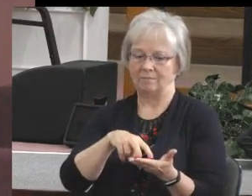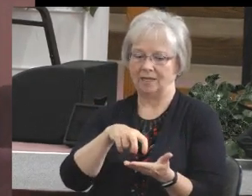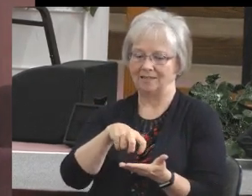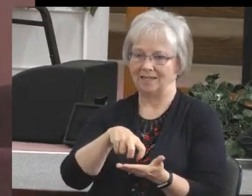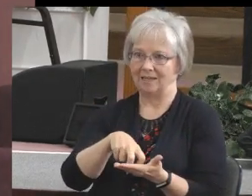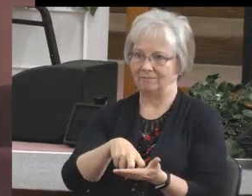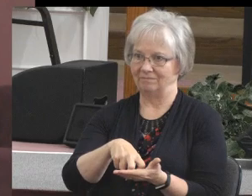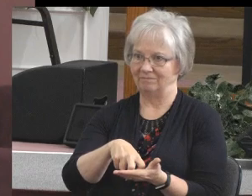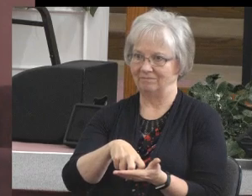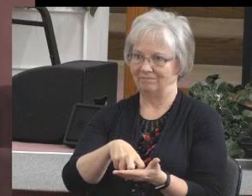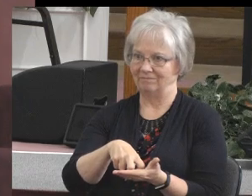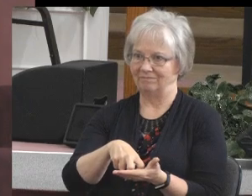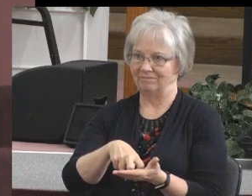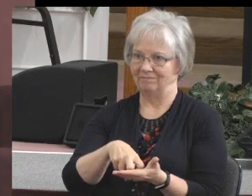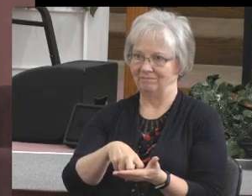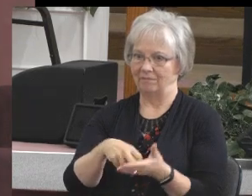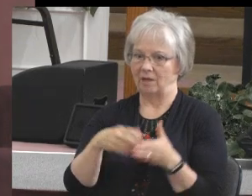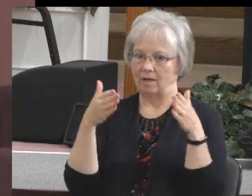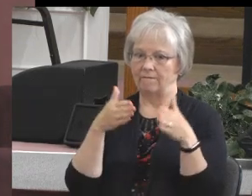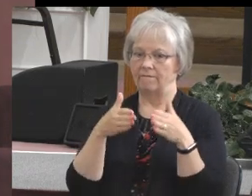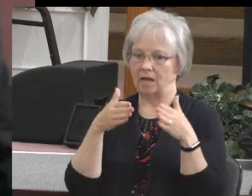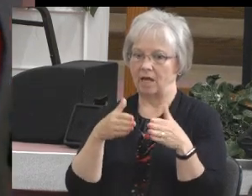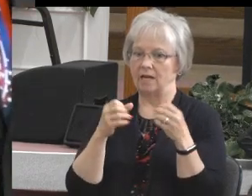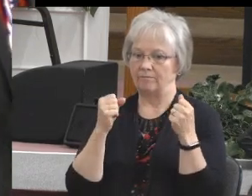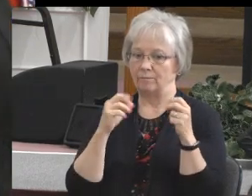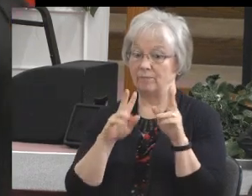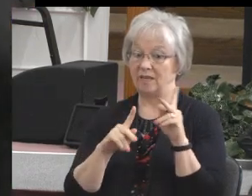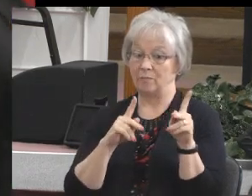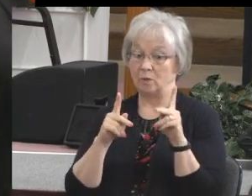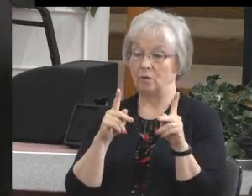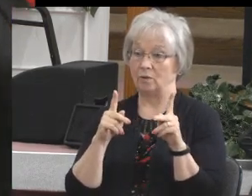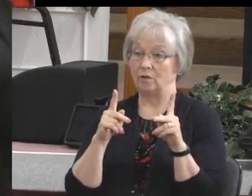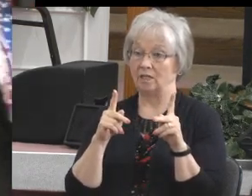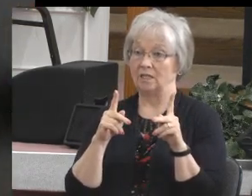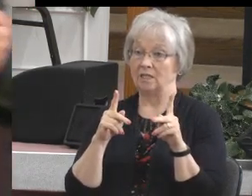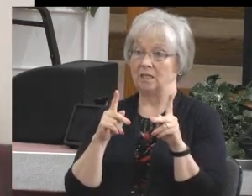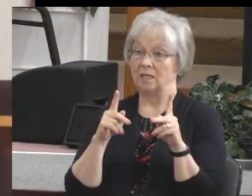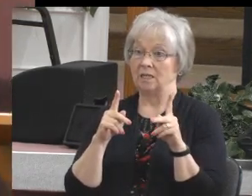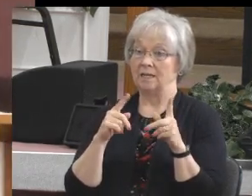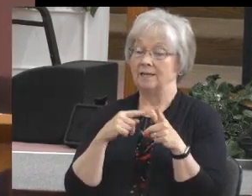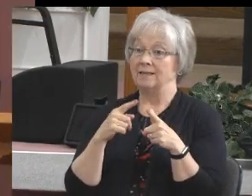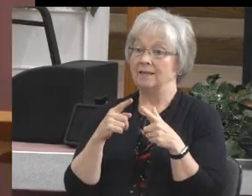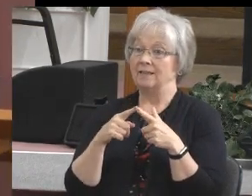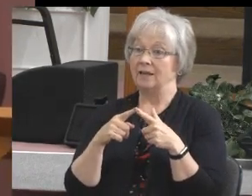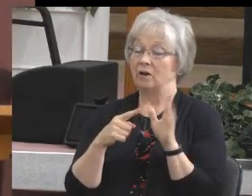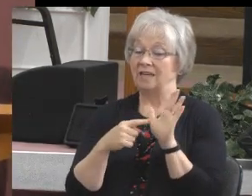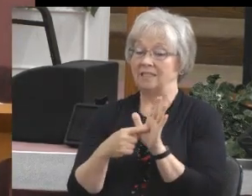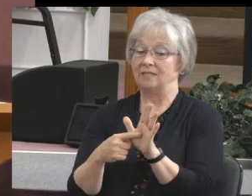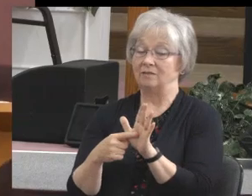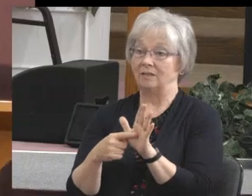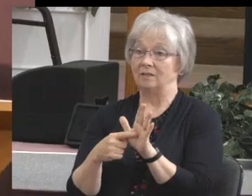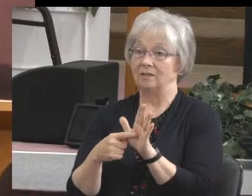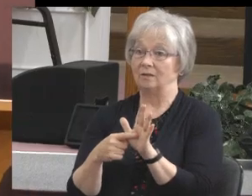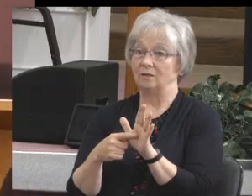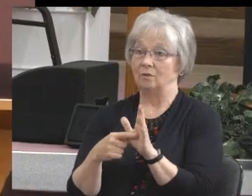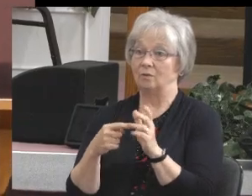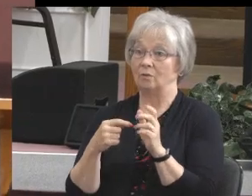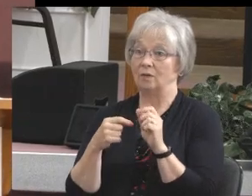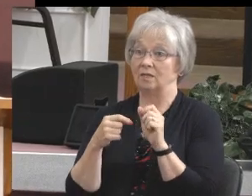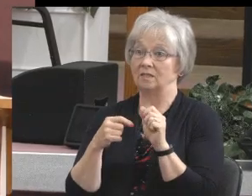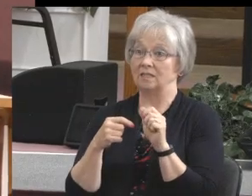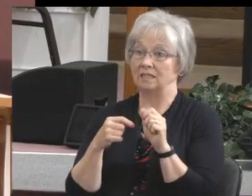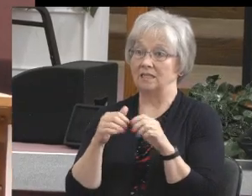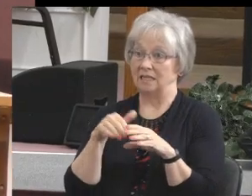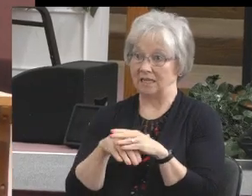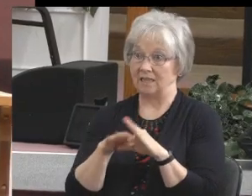They got the attention of a lot of people, and suddenly their identity was thrust into the open. And I want to read